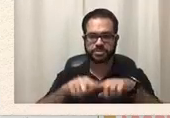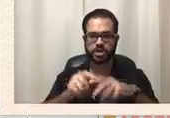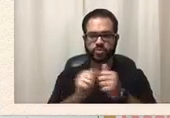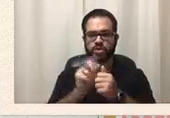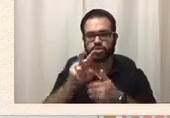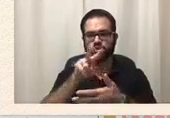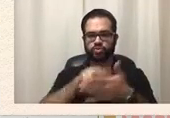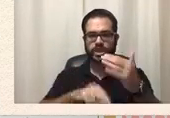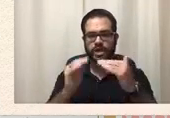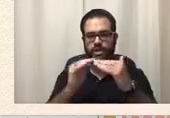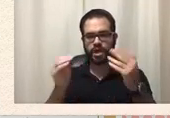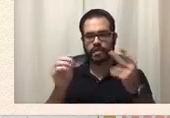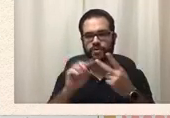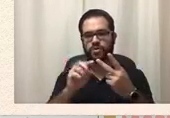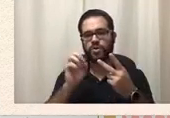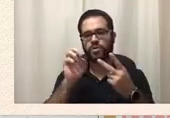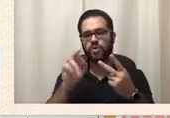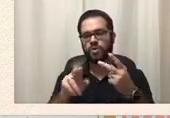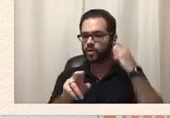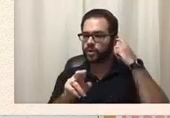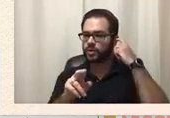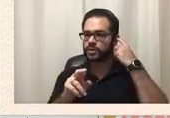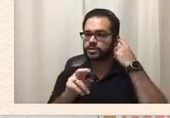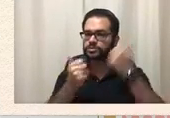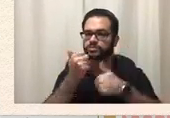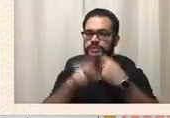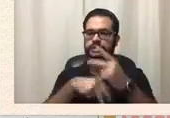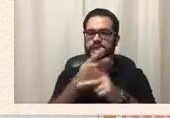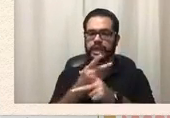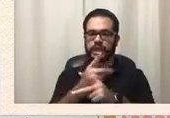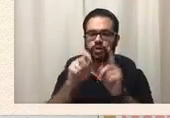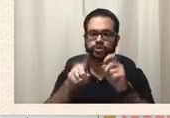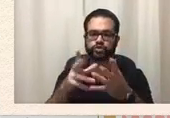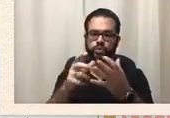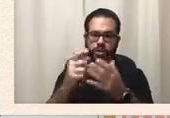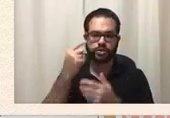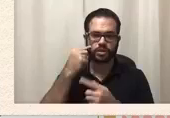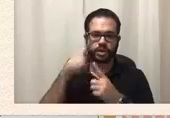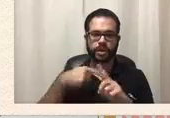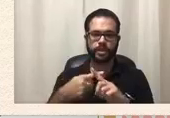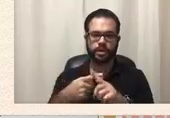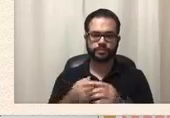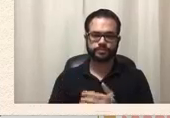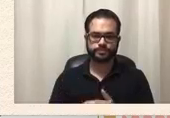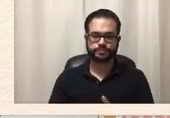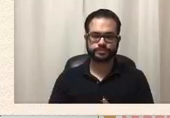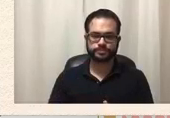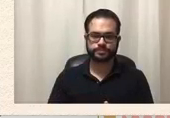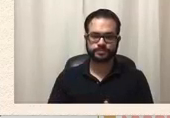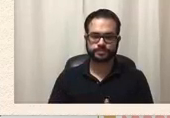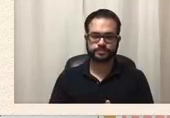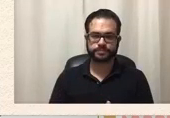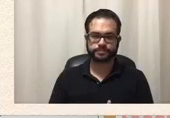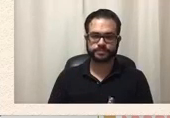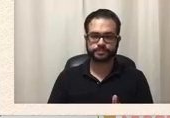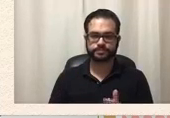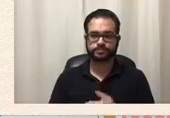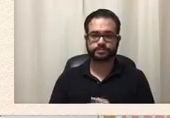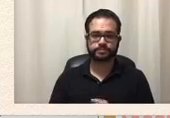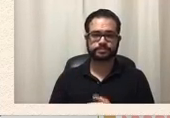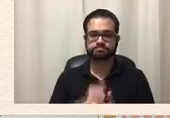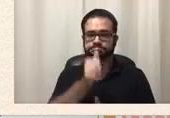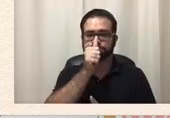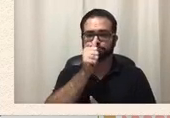off the types of questions you want to think about as a reader. Top secret missions.